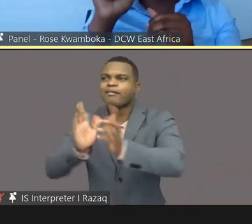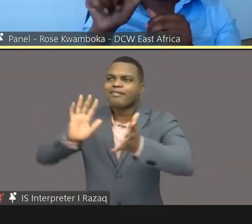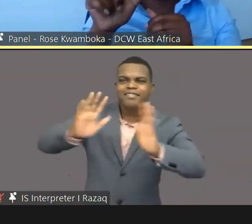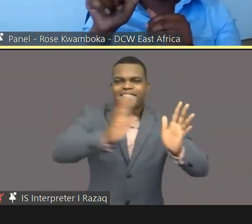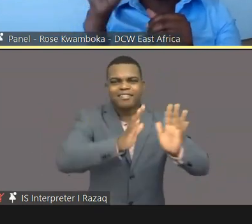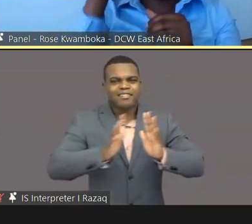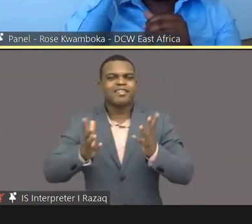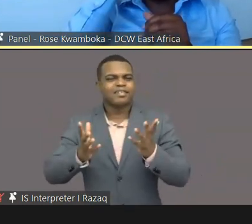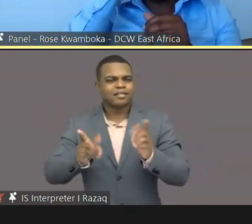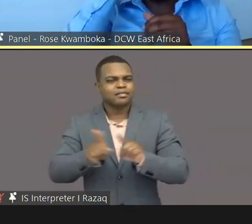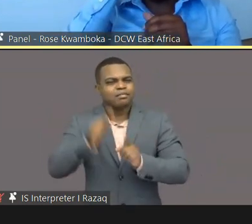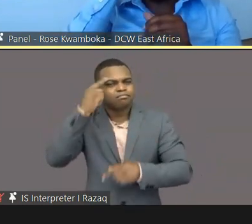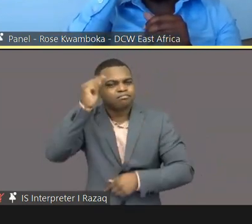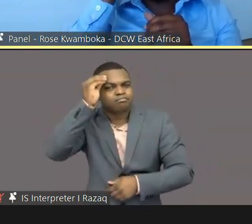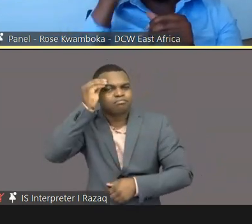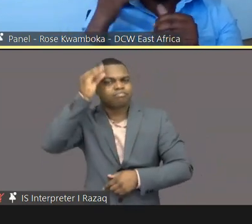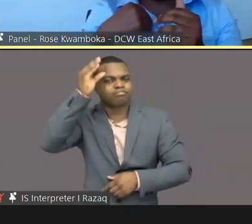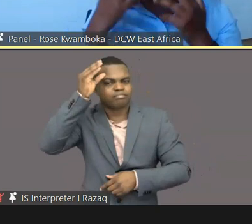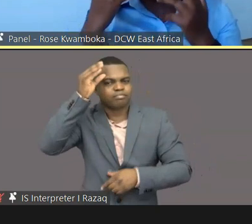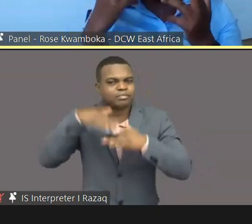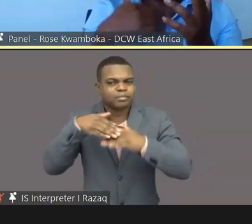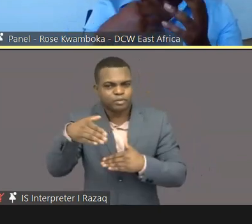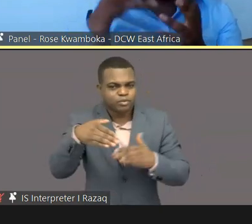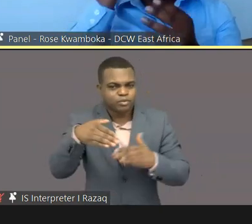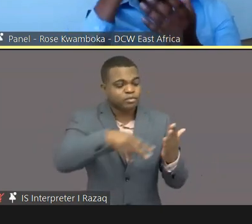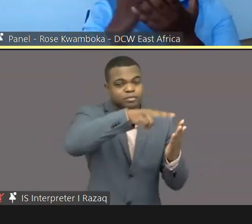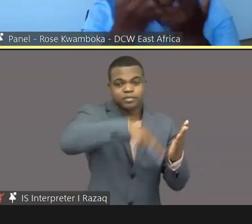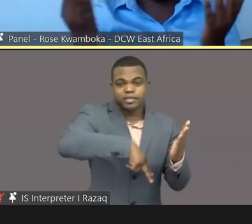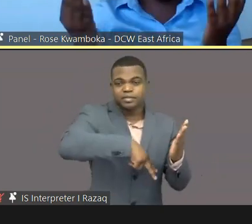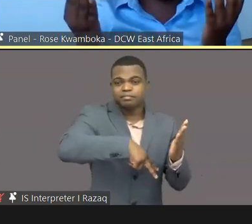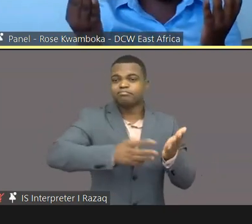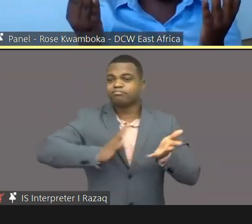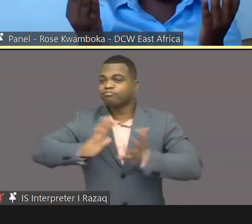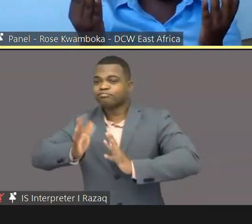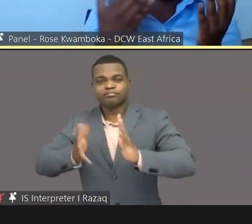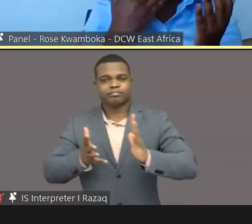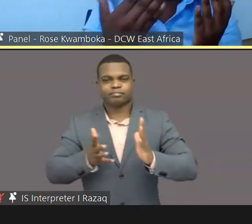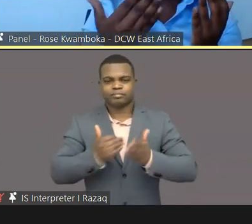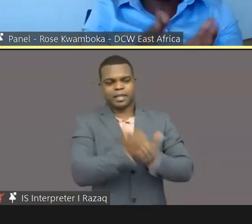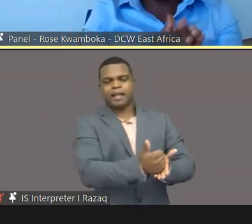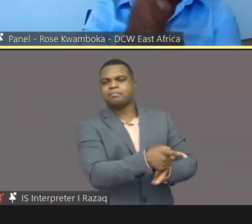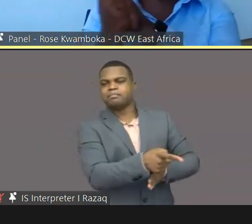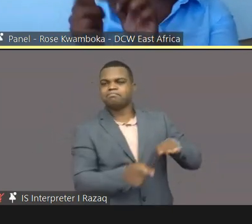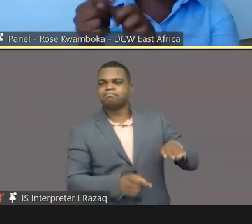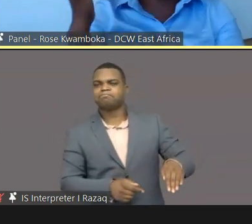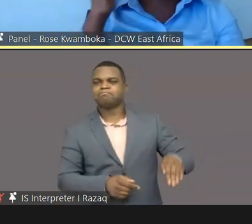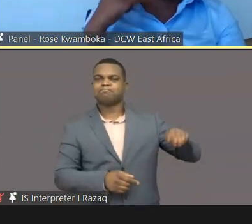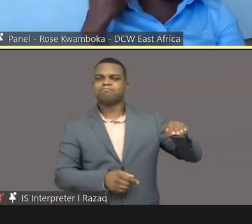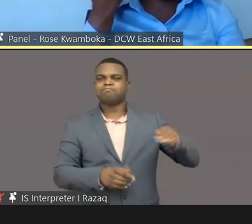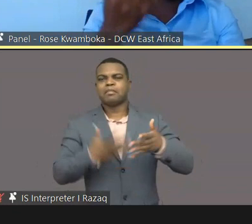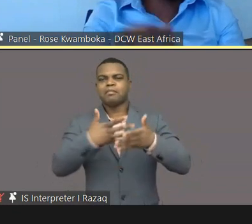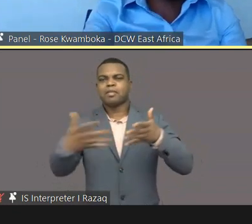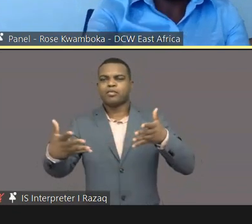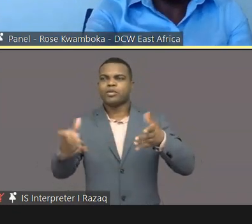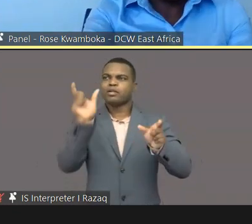the lack of incidental learnings. I hope you have learned something. Thank you very much.